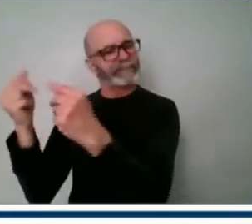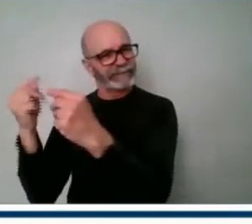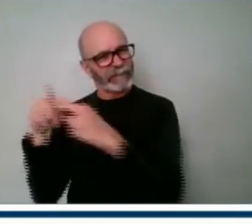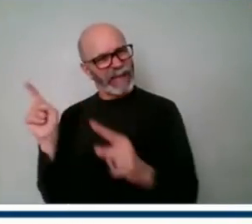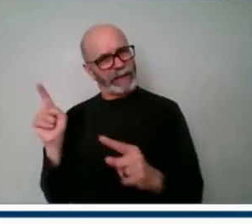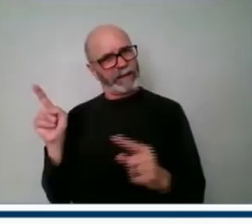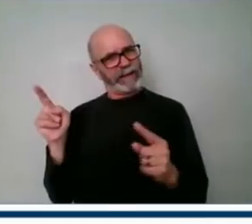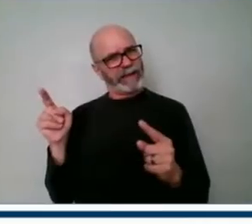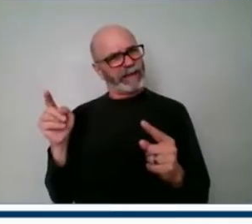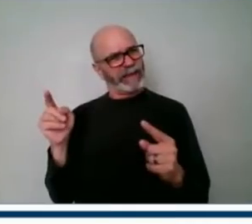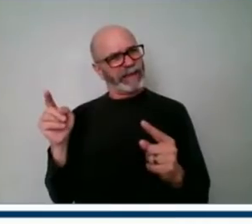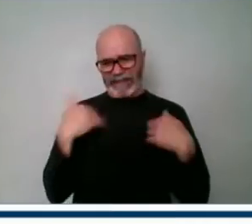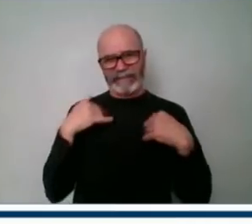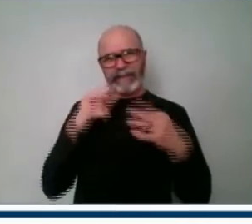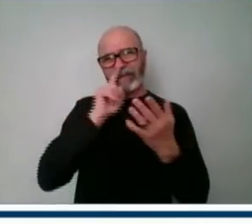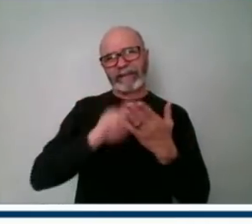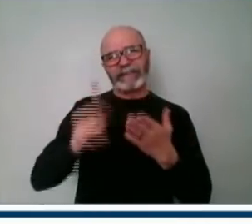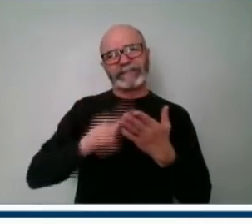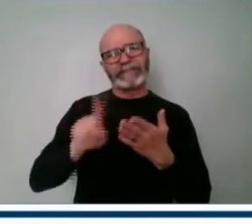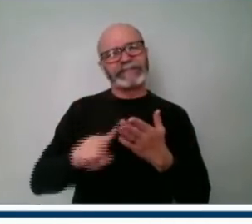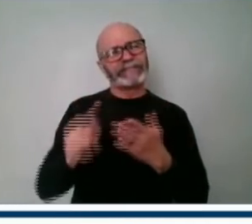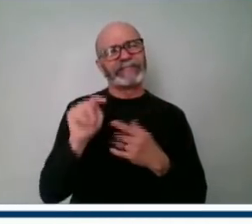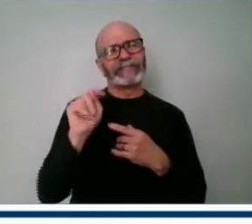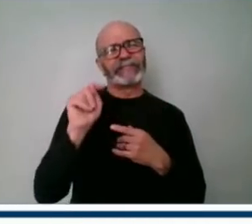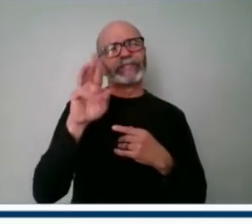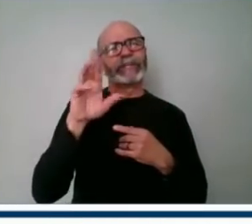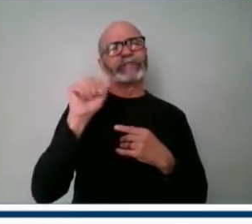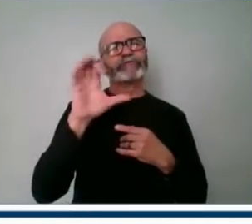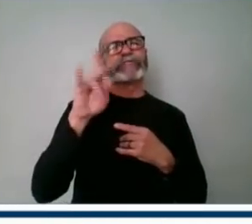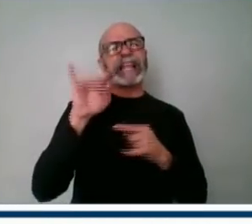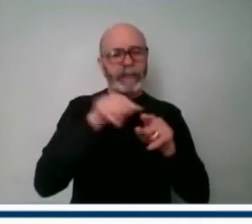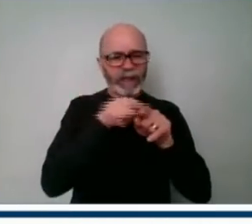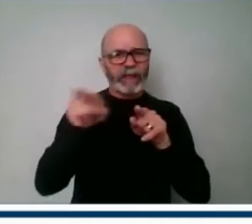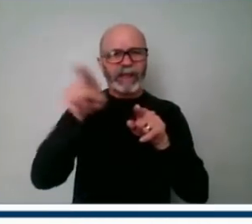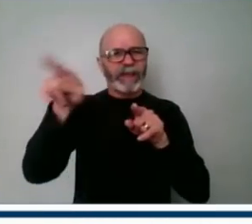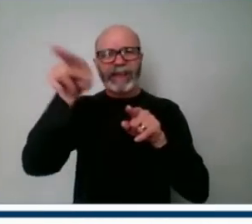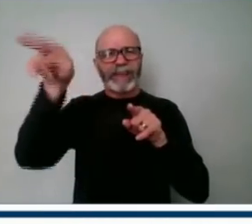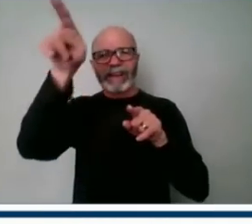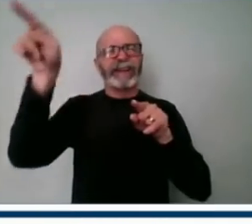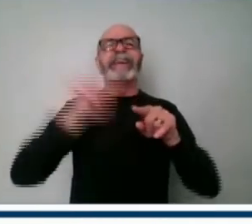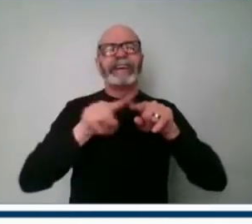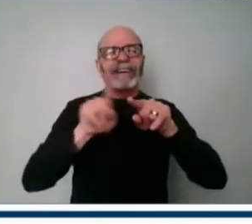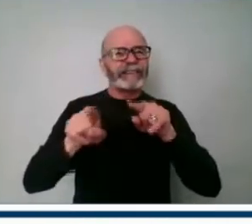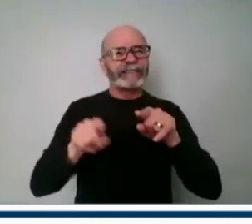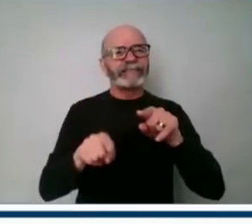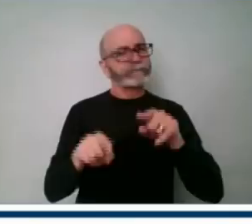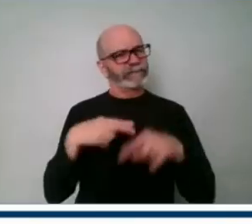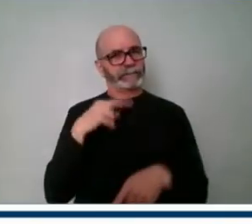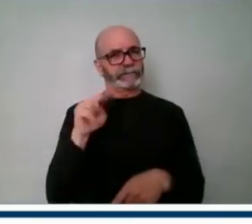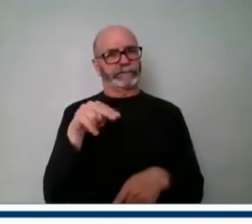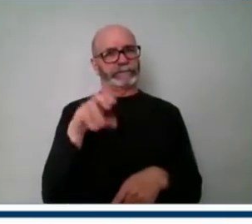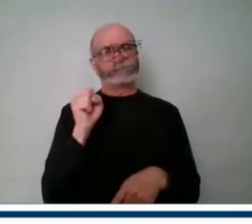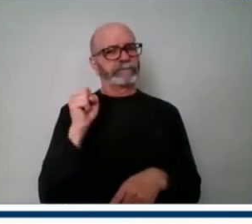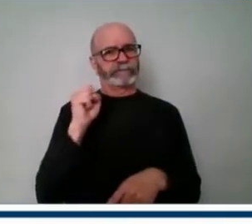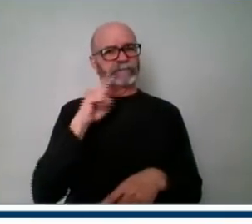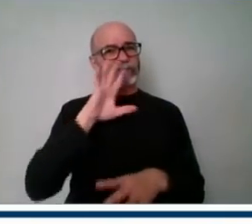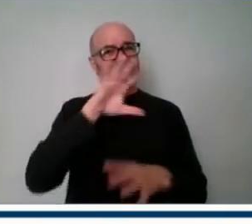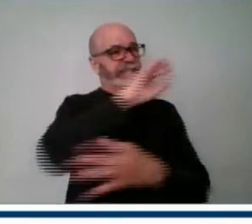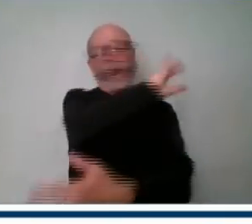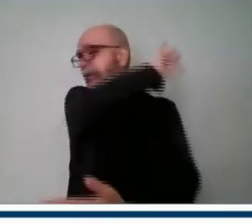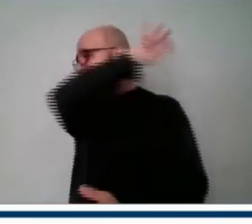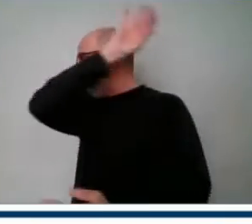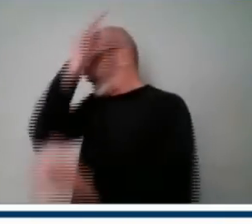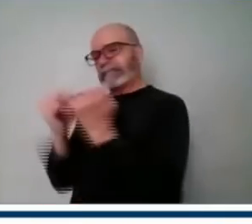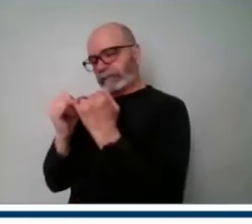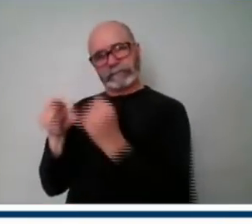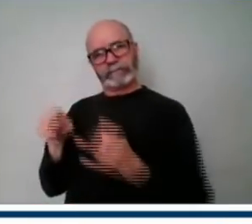the government figures, Nova Scotia is dead last in the country when it comes to distribution, whether you're measuring it by